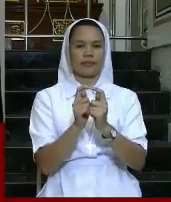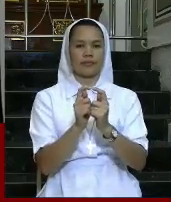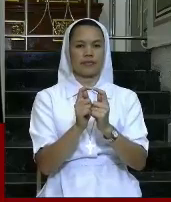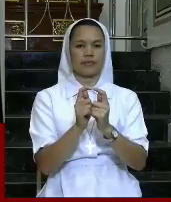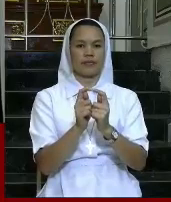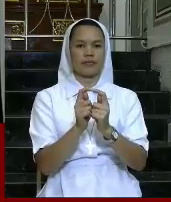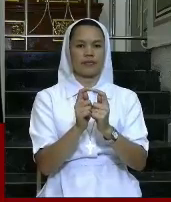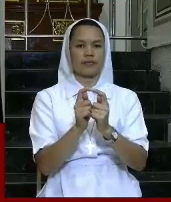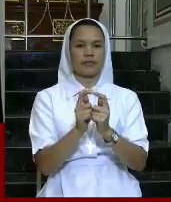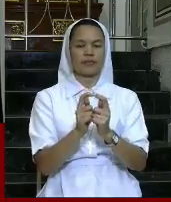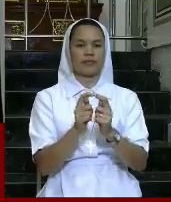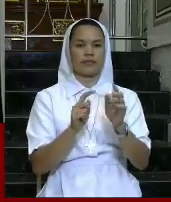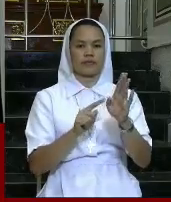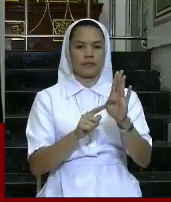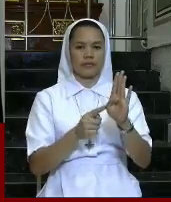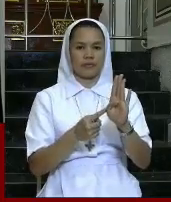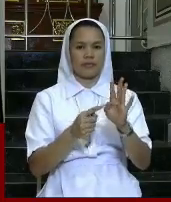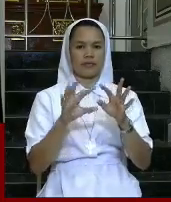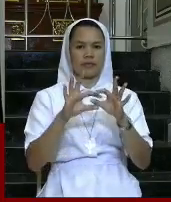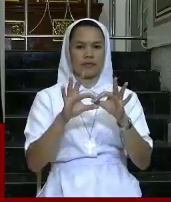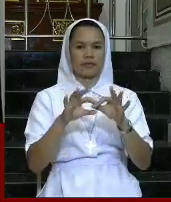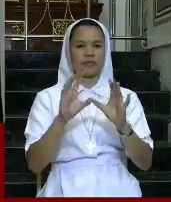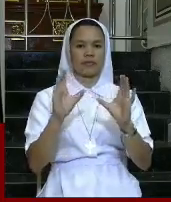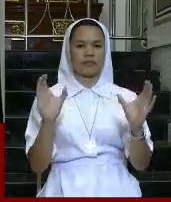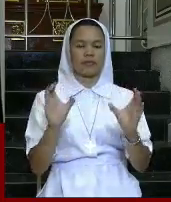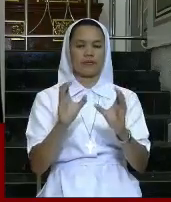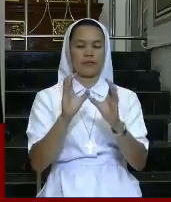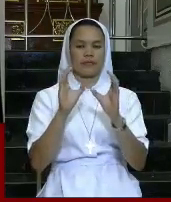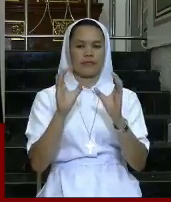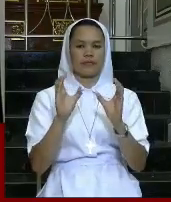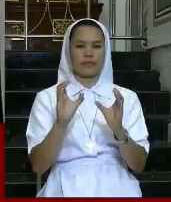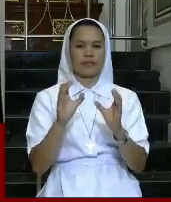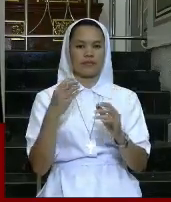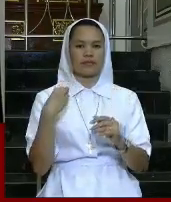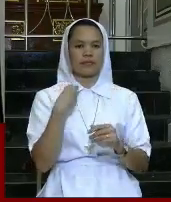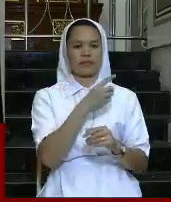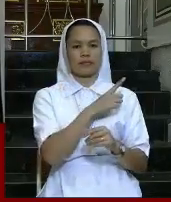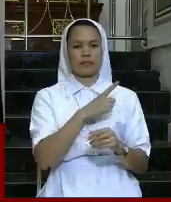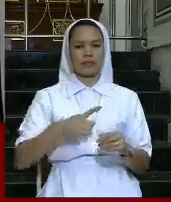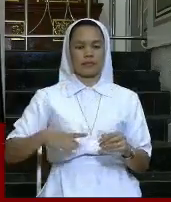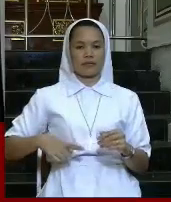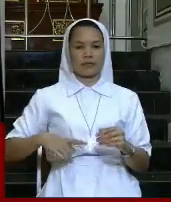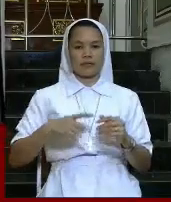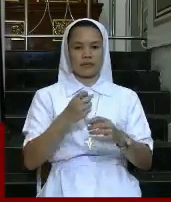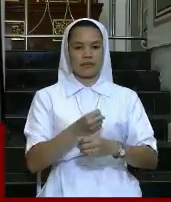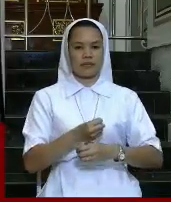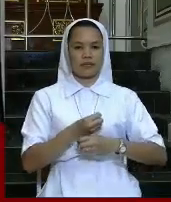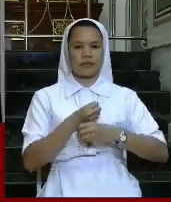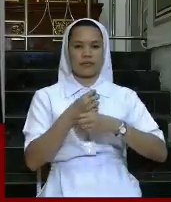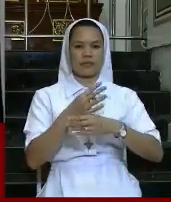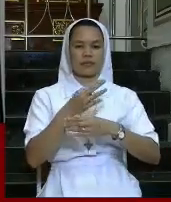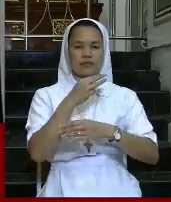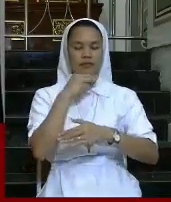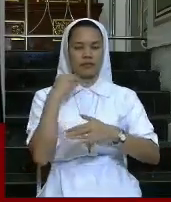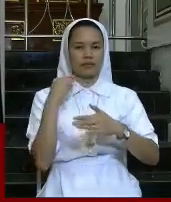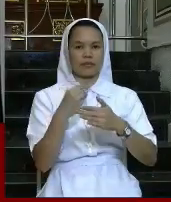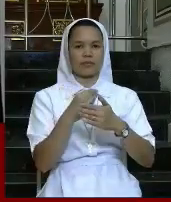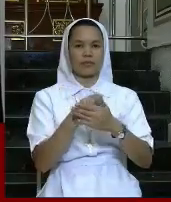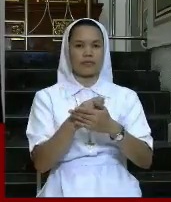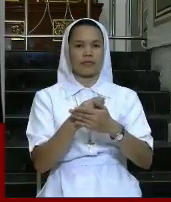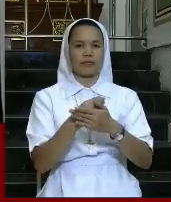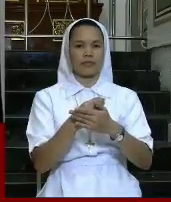Church the beginning of the celebration of our Lord's Paschal Mystery, that is to